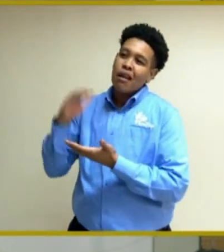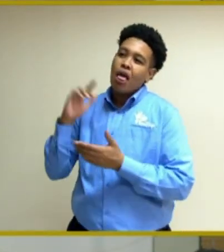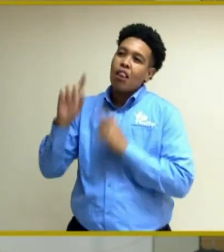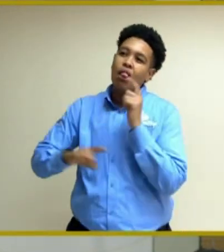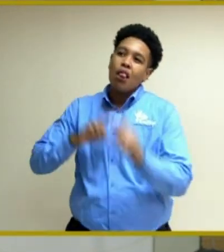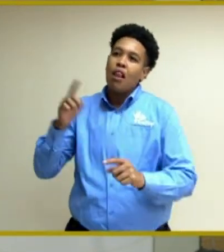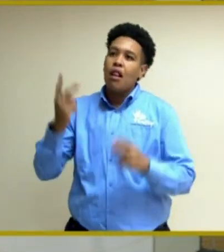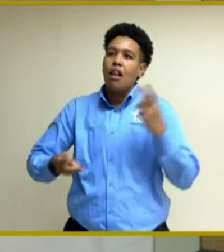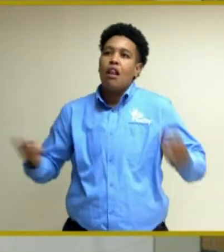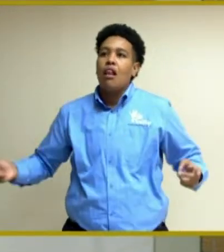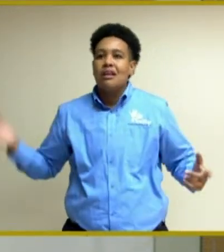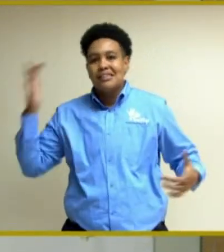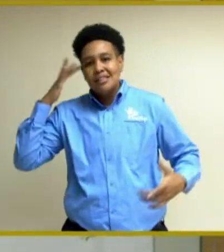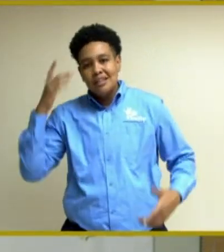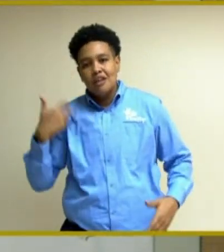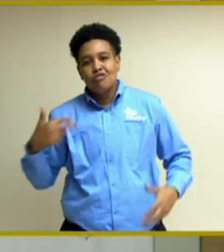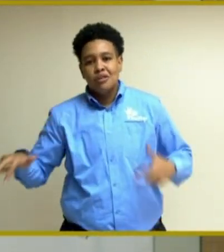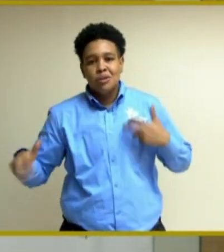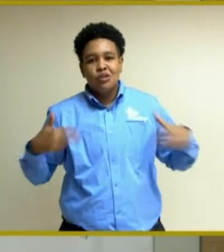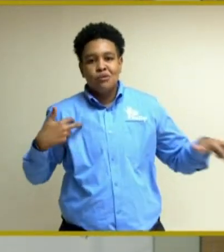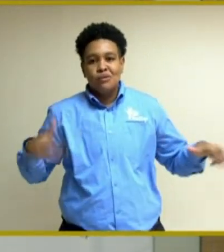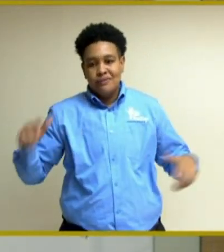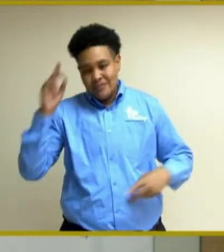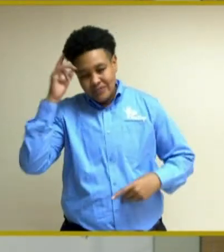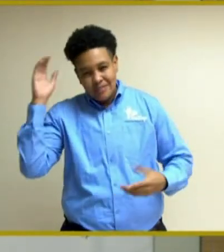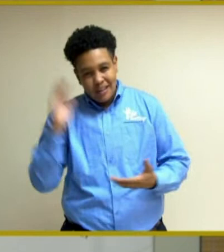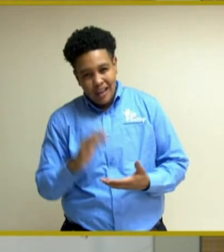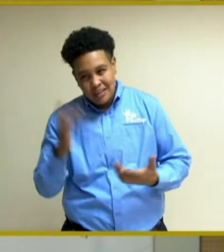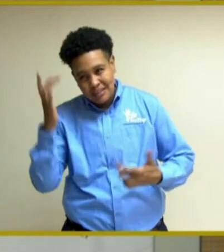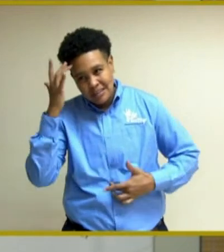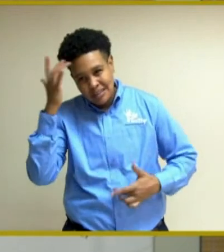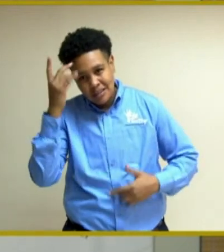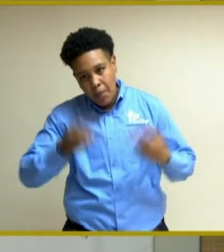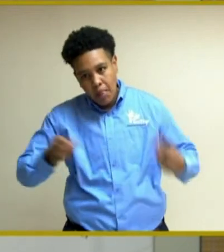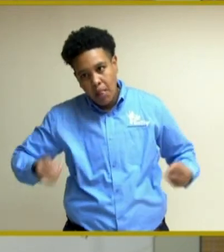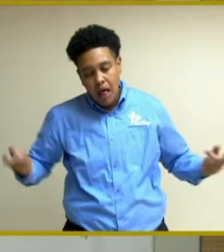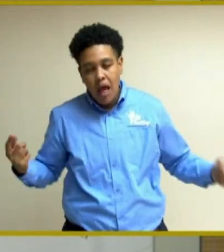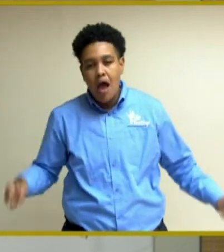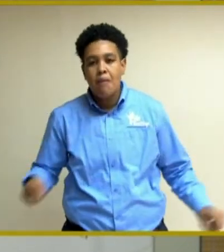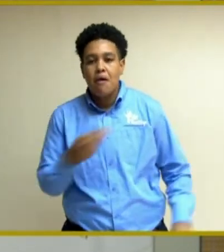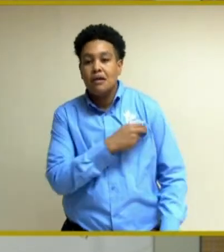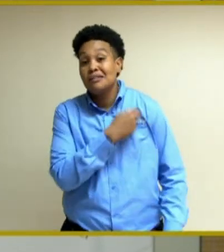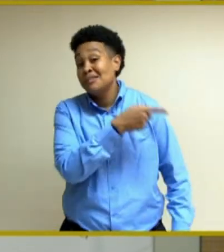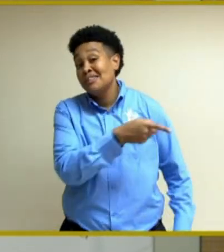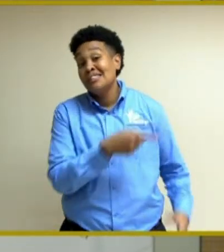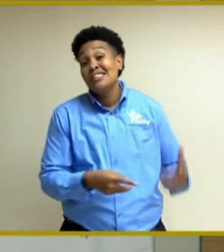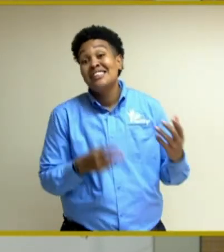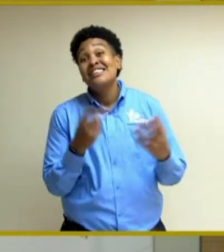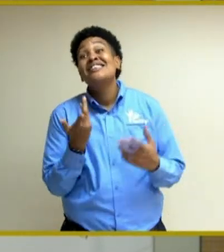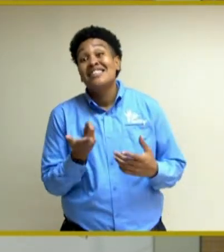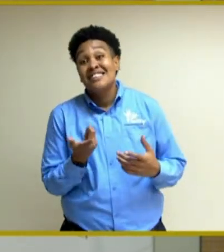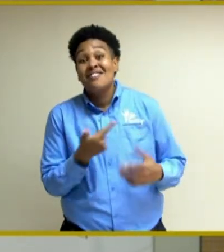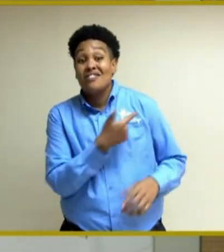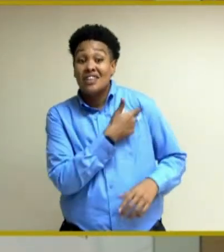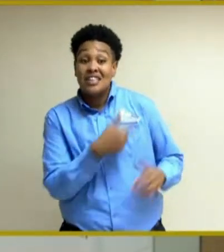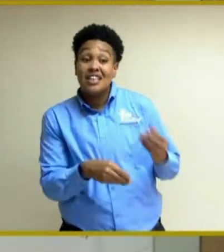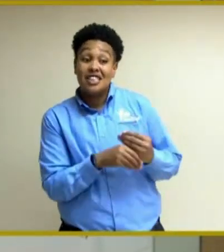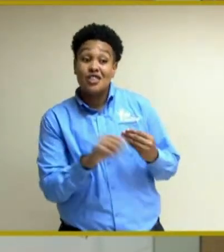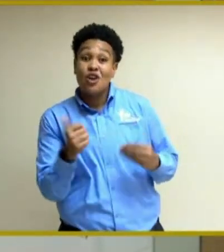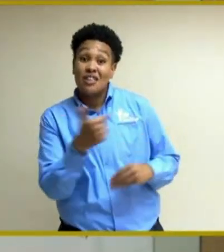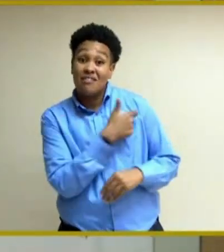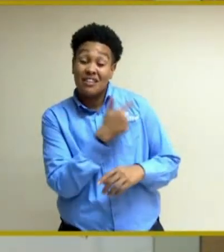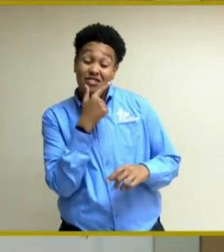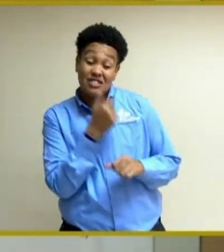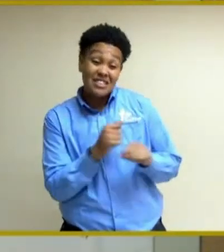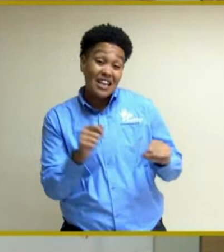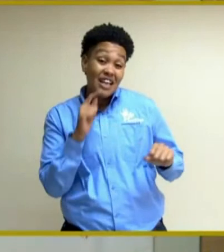are transmitted from person to person. And this vaccine, in addition to other vaccines, are safe and has